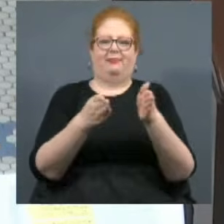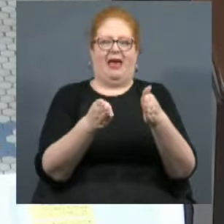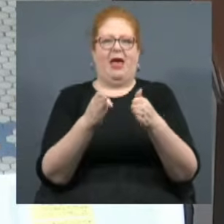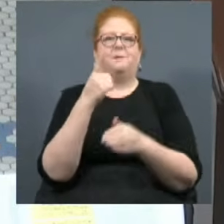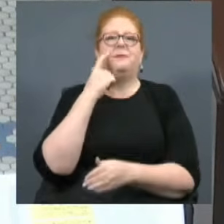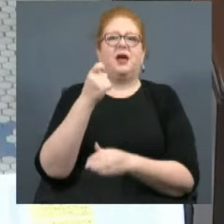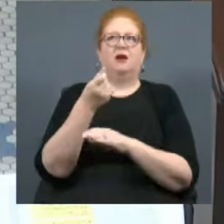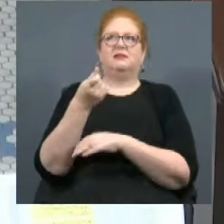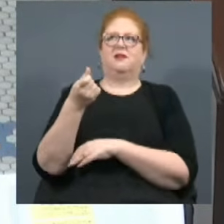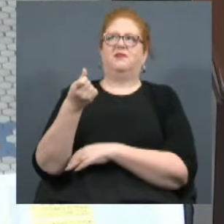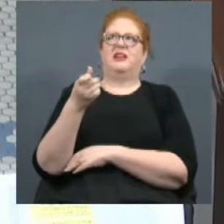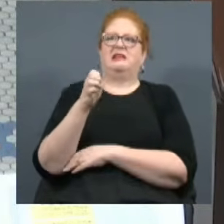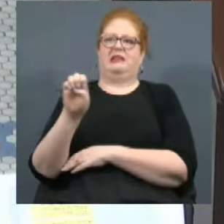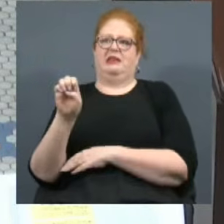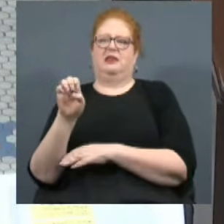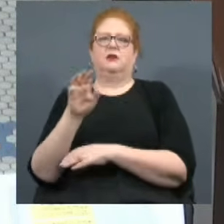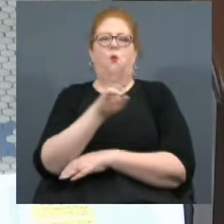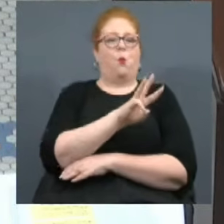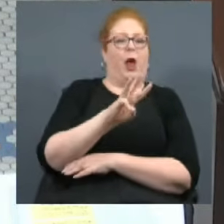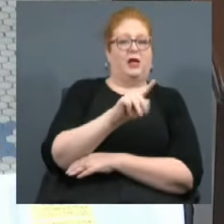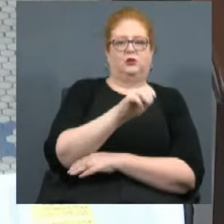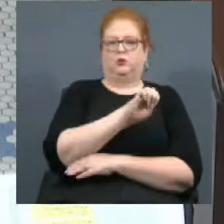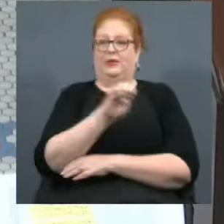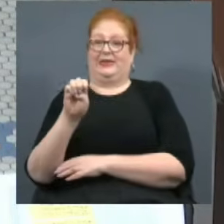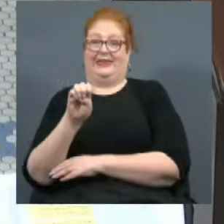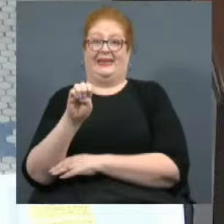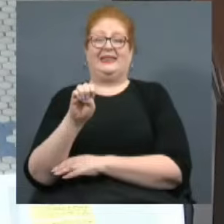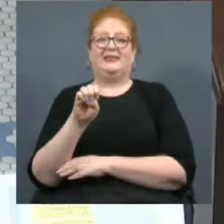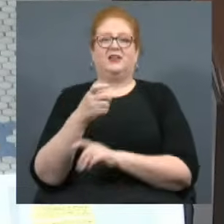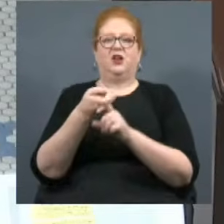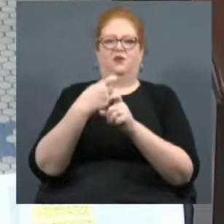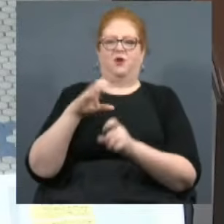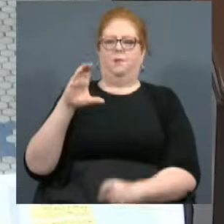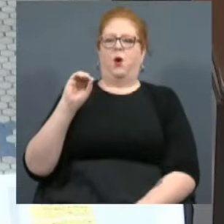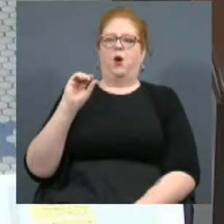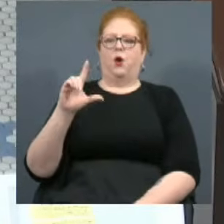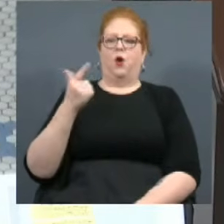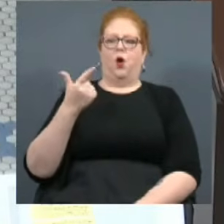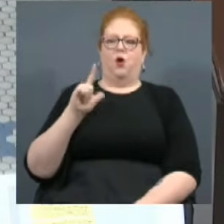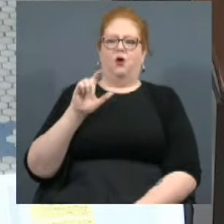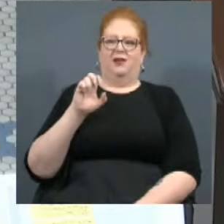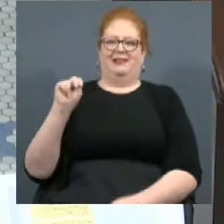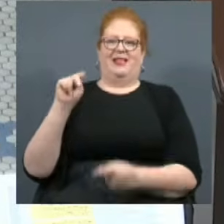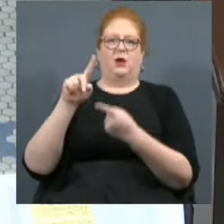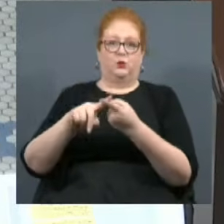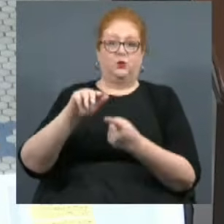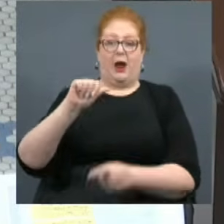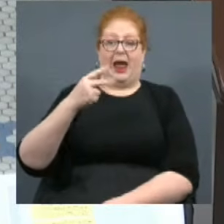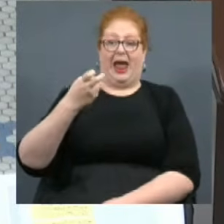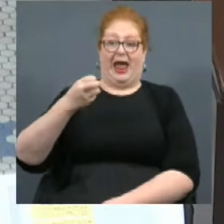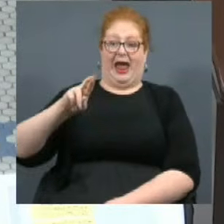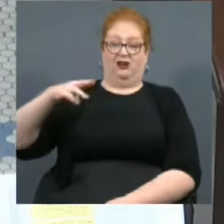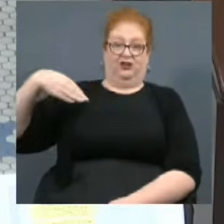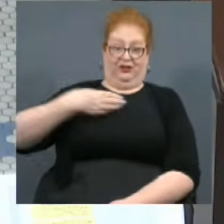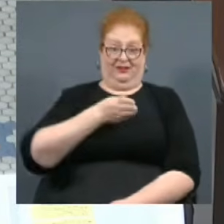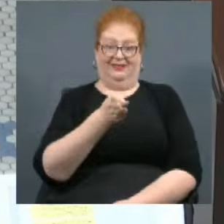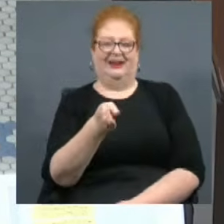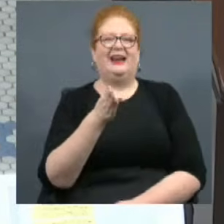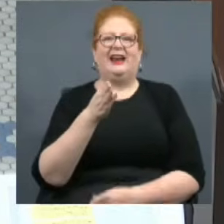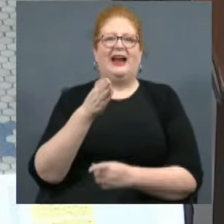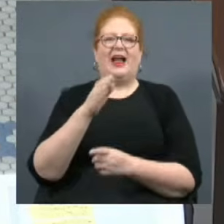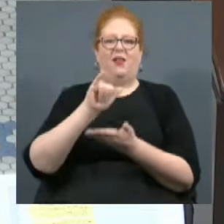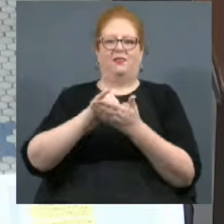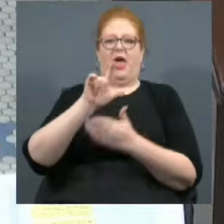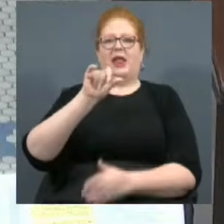it goes from Colonel Glenn to Asher, the lanes are not aligned and stuff. So they're doing a lot of physical improvements to the